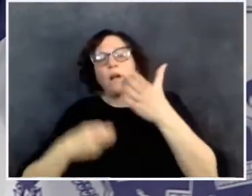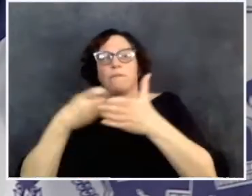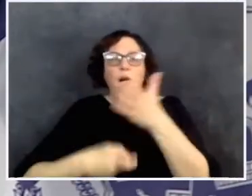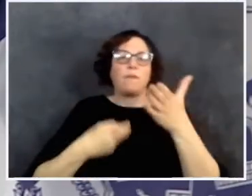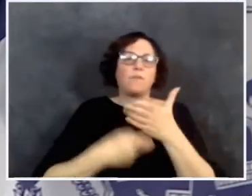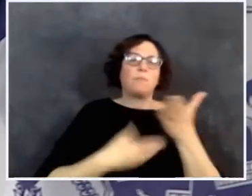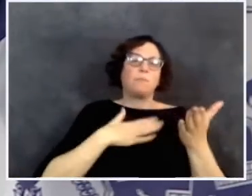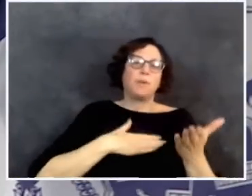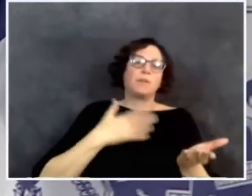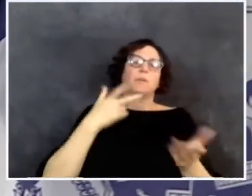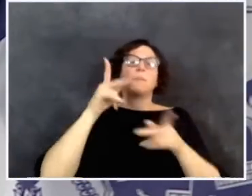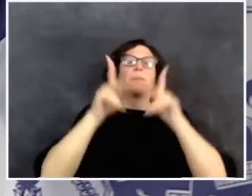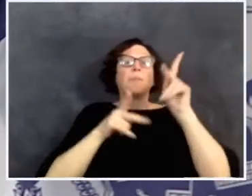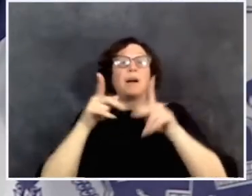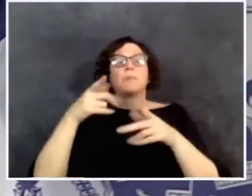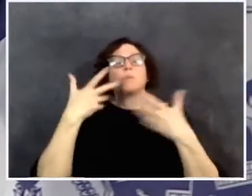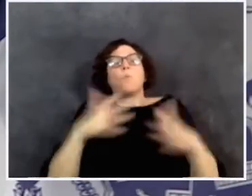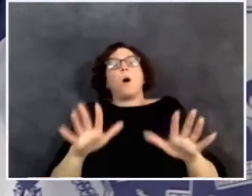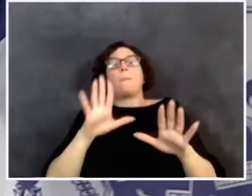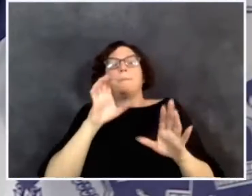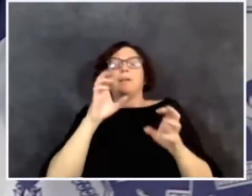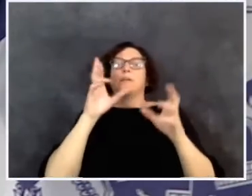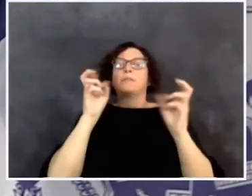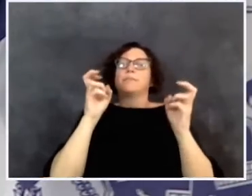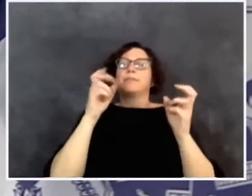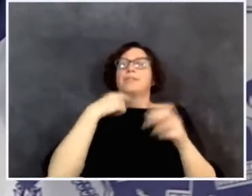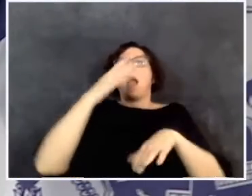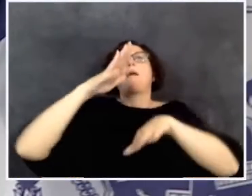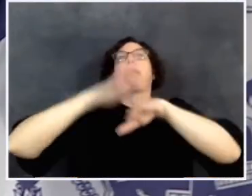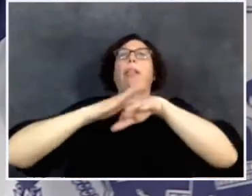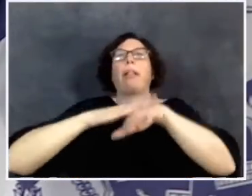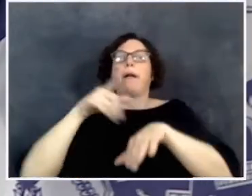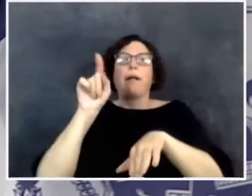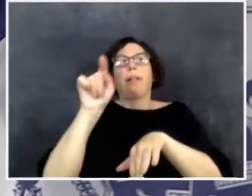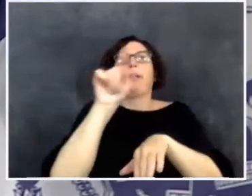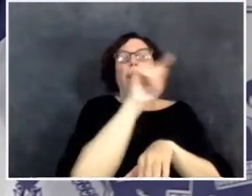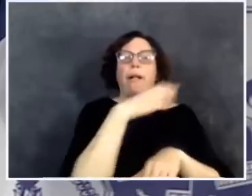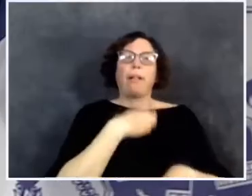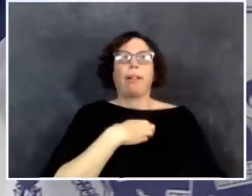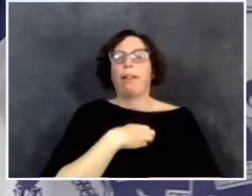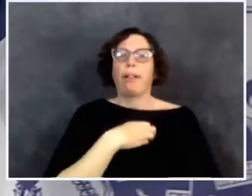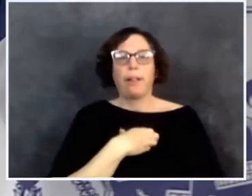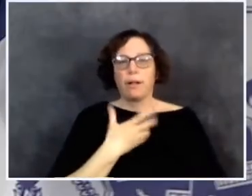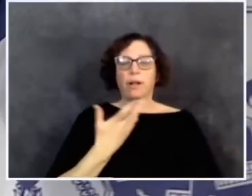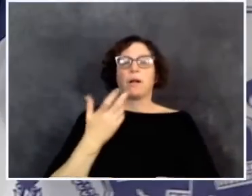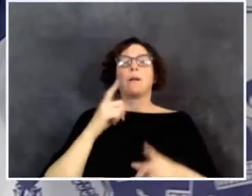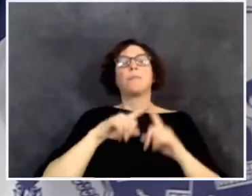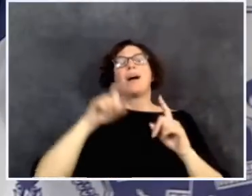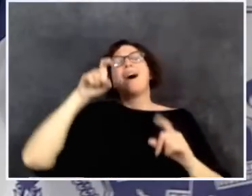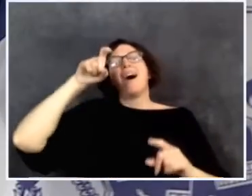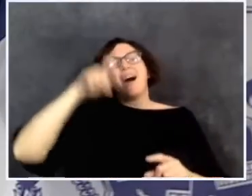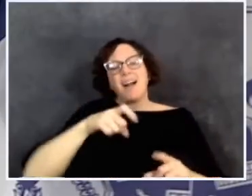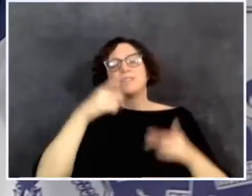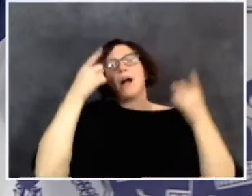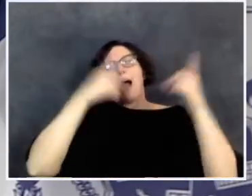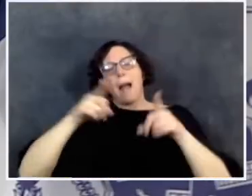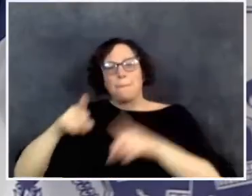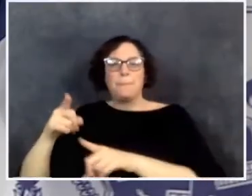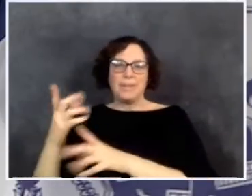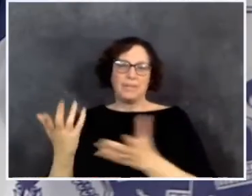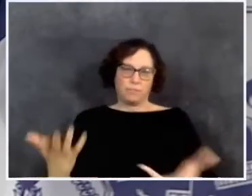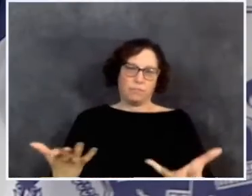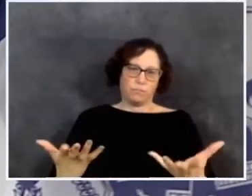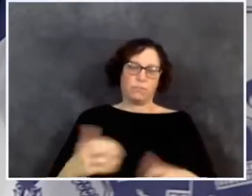of enforcement action have to happen, but it does have to happen. And this is what I keep coming back to. If you